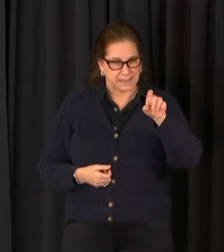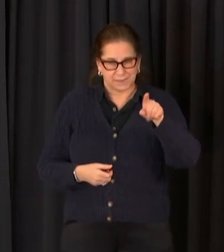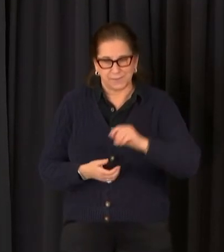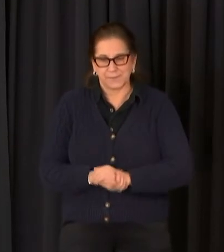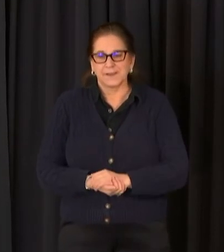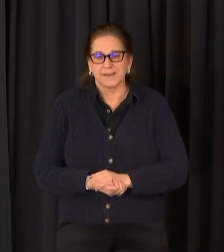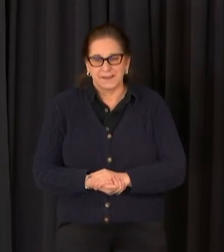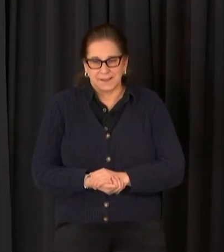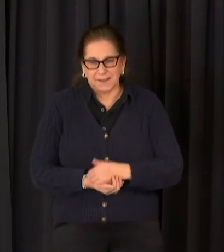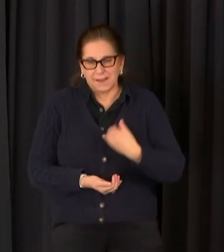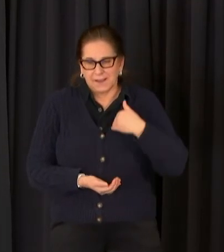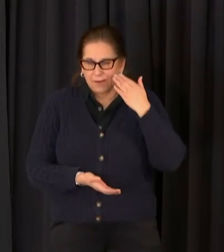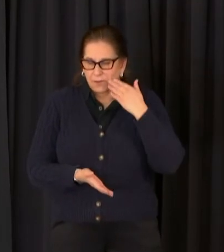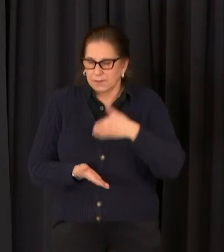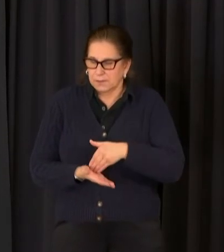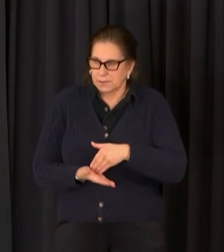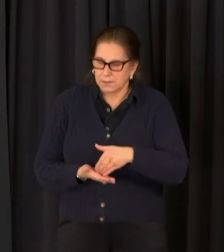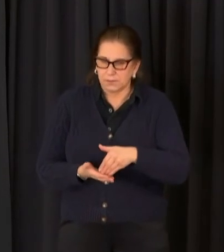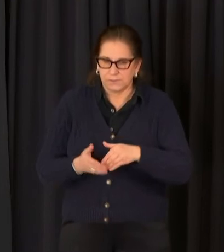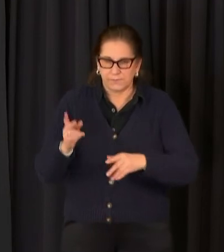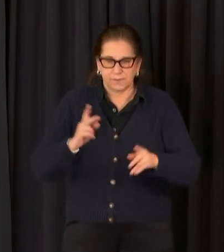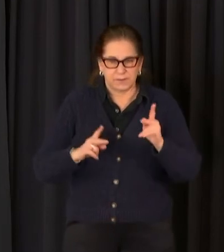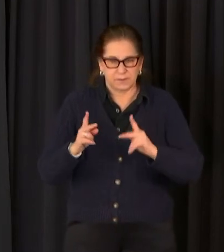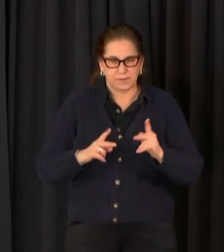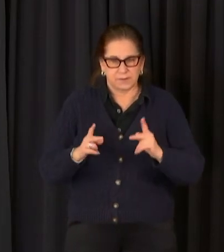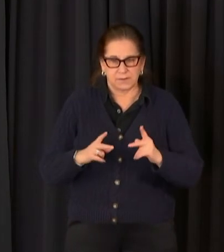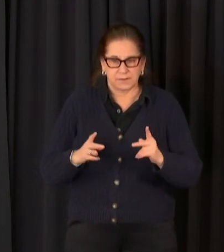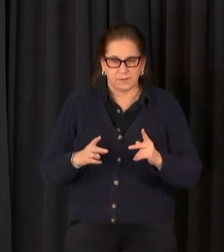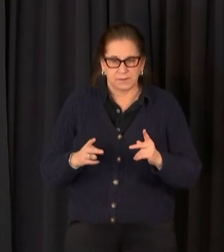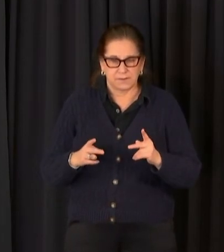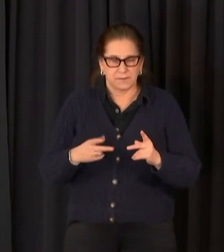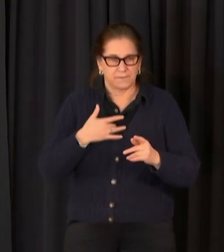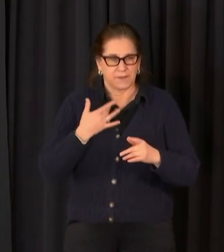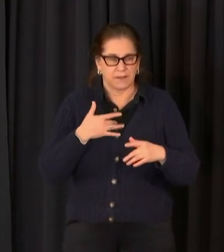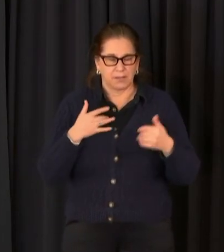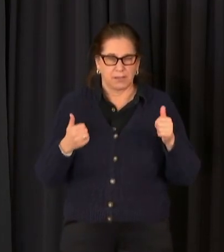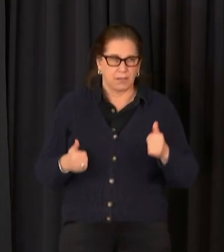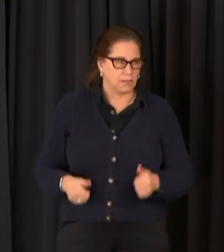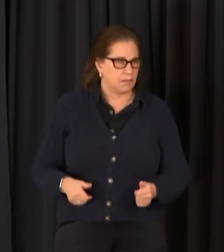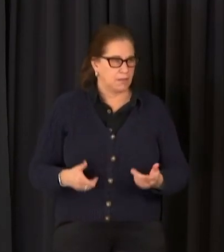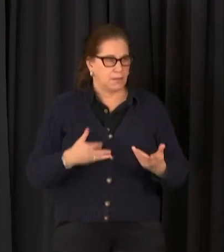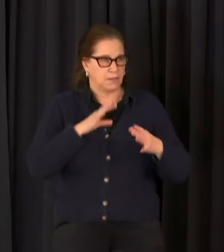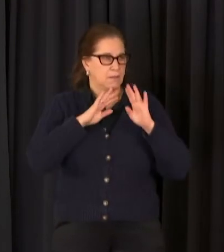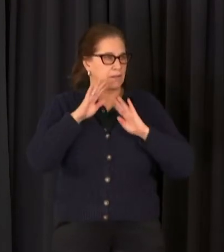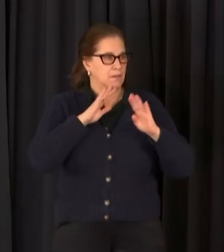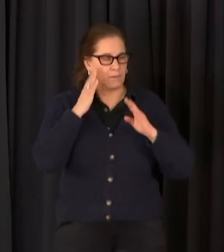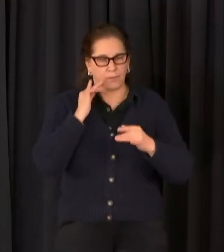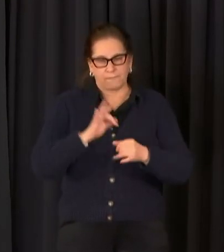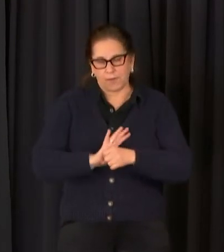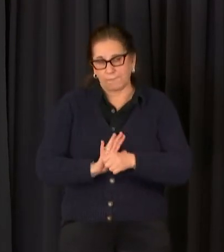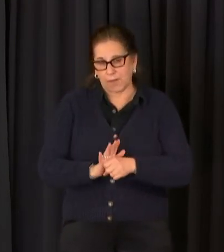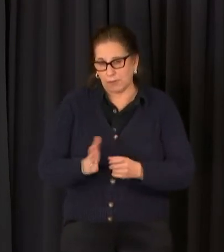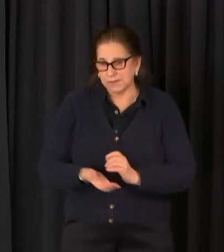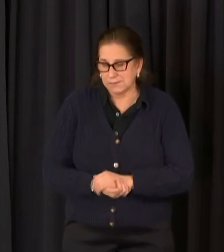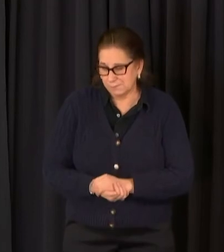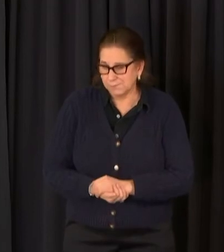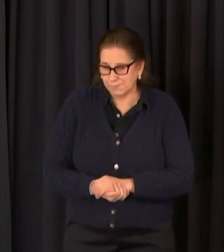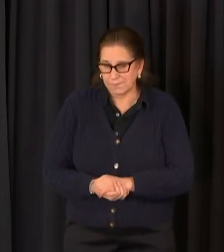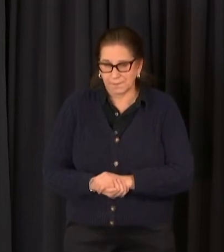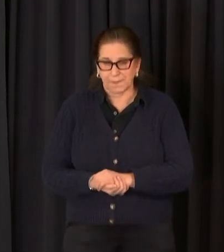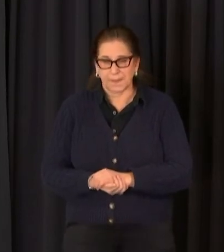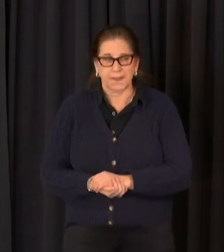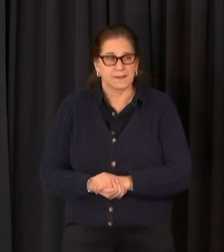have experienced just devastating loss because of the pandemic. You